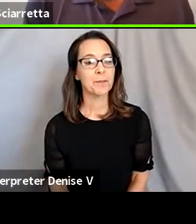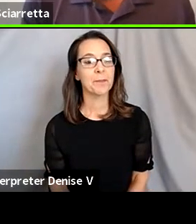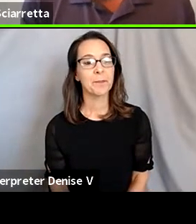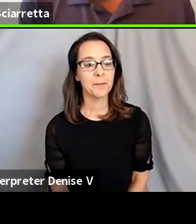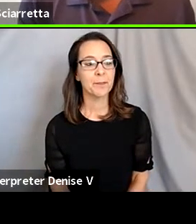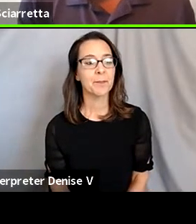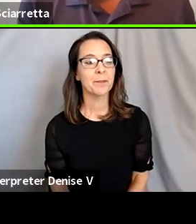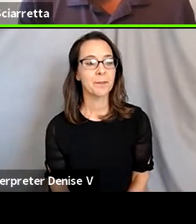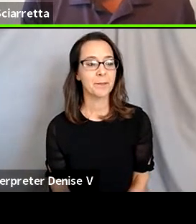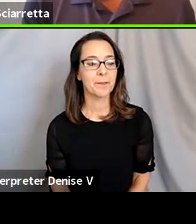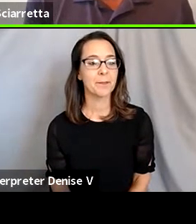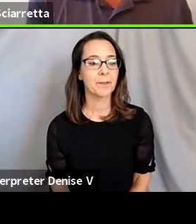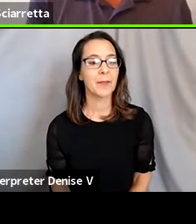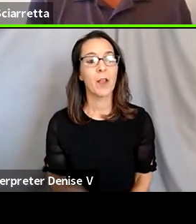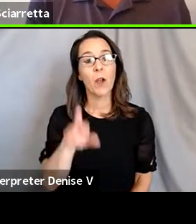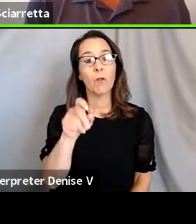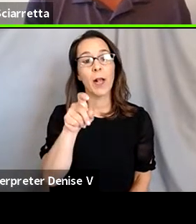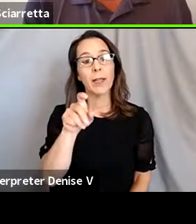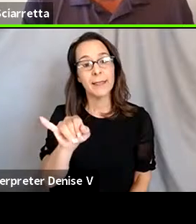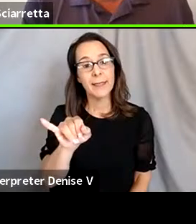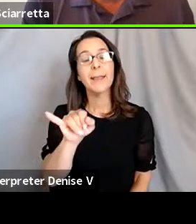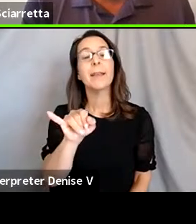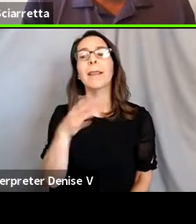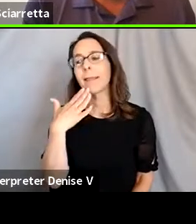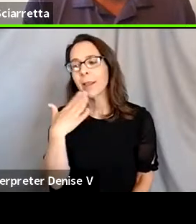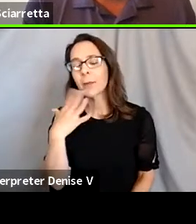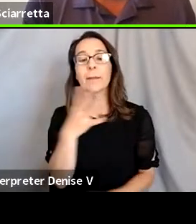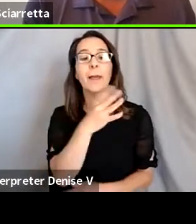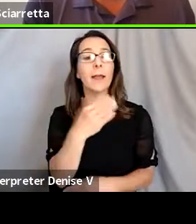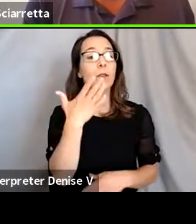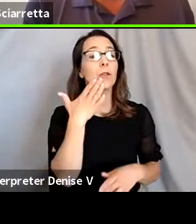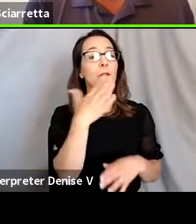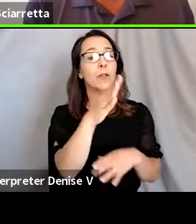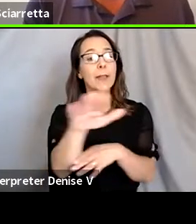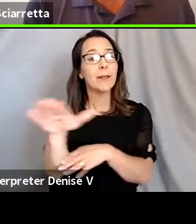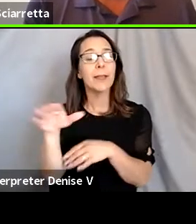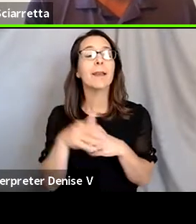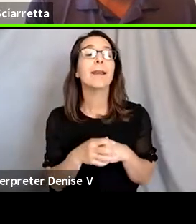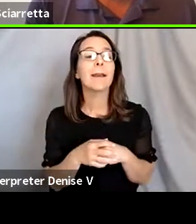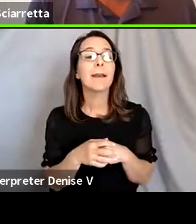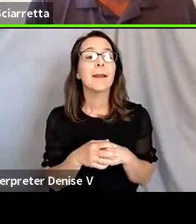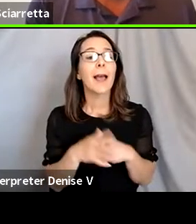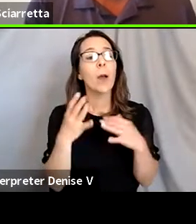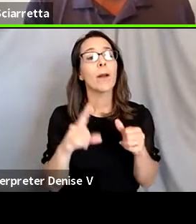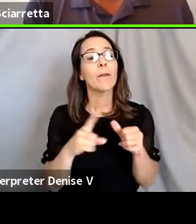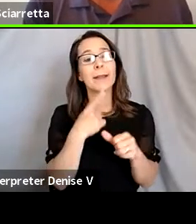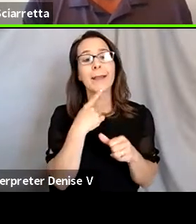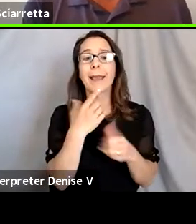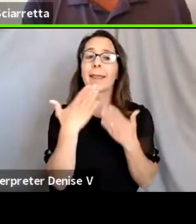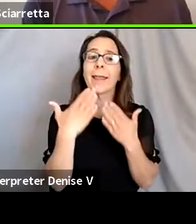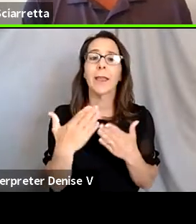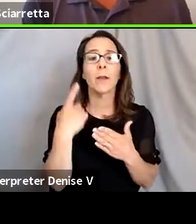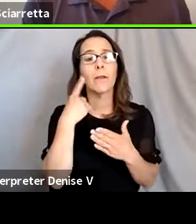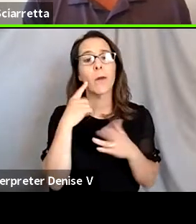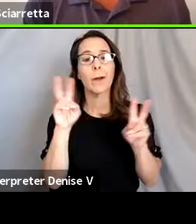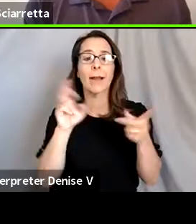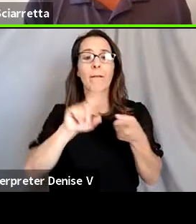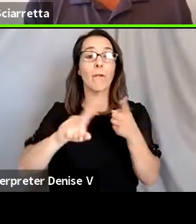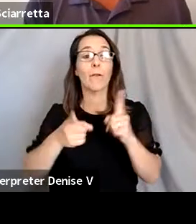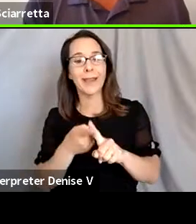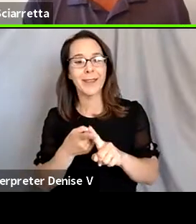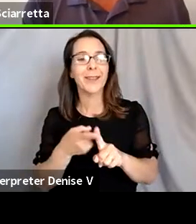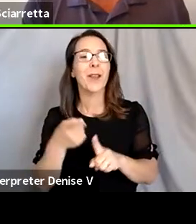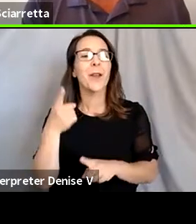Thank you, Roxy. Good evening, everyone. First of all, I wanted to just say thank you to Friends for